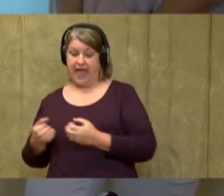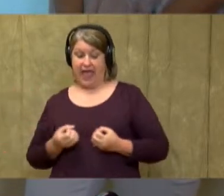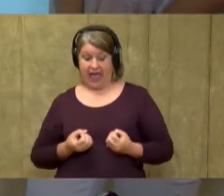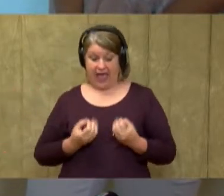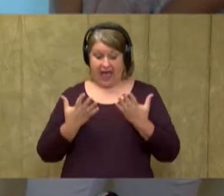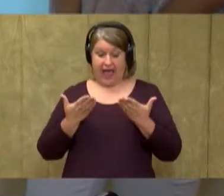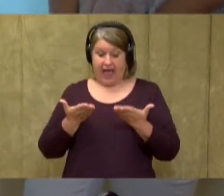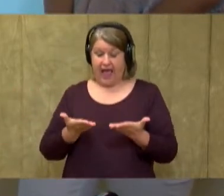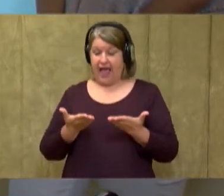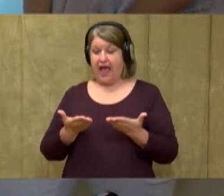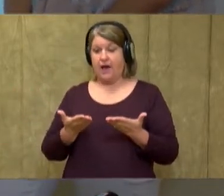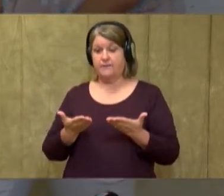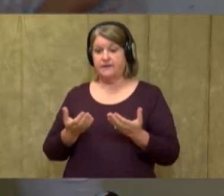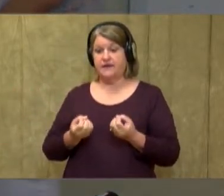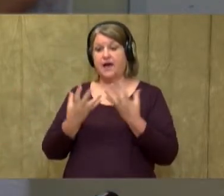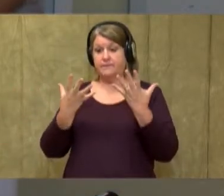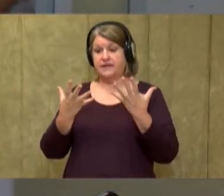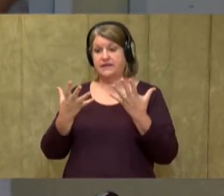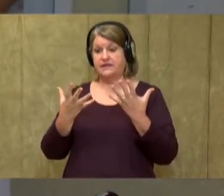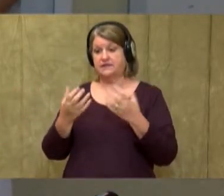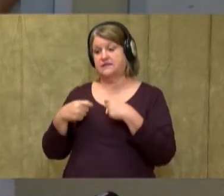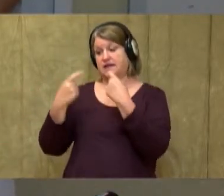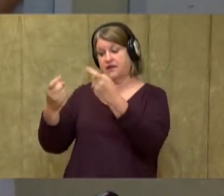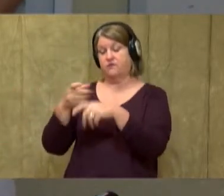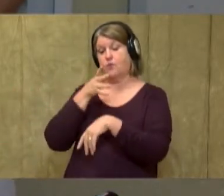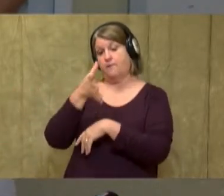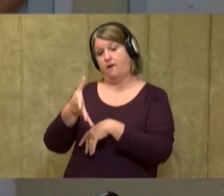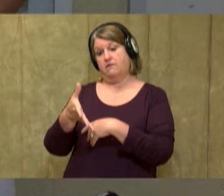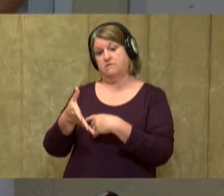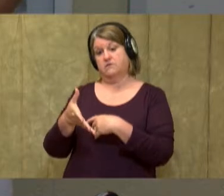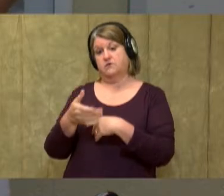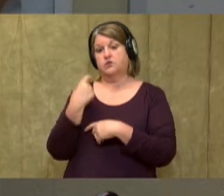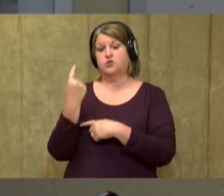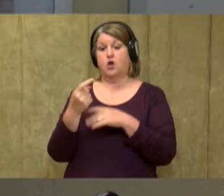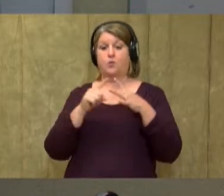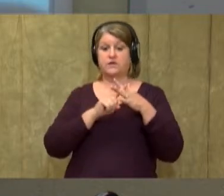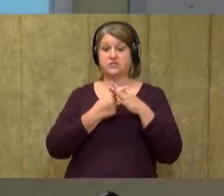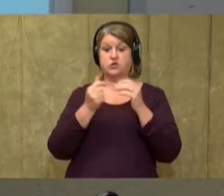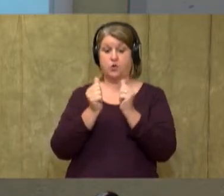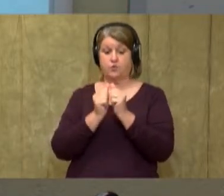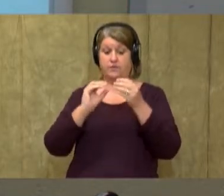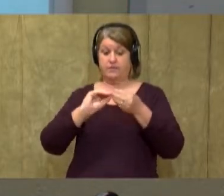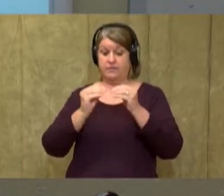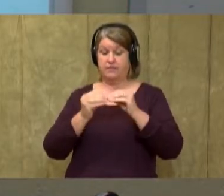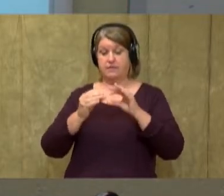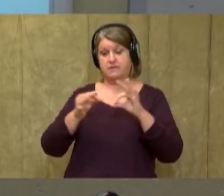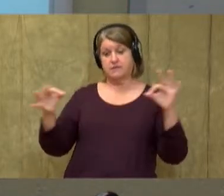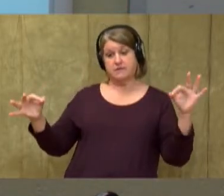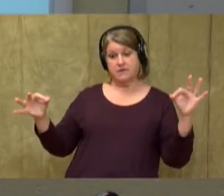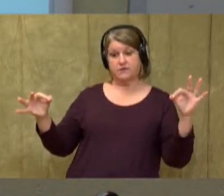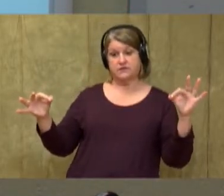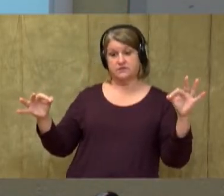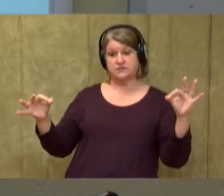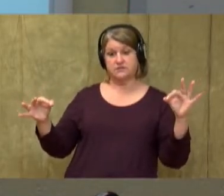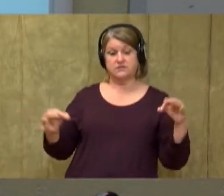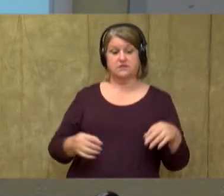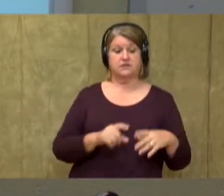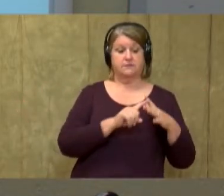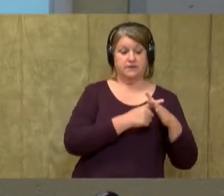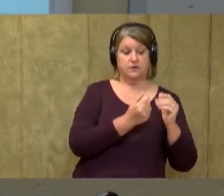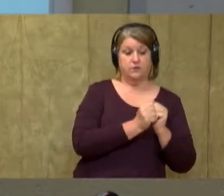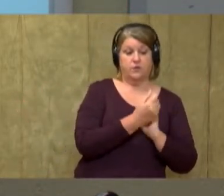my grandmother? Okay, so you always start with the equation. I start with 14,